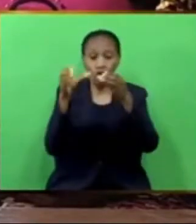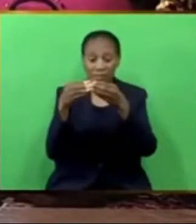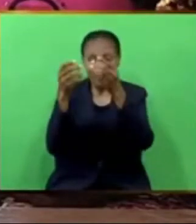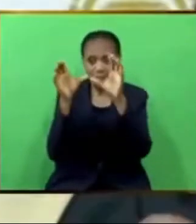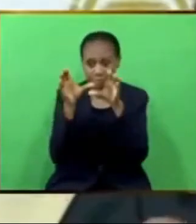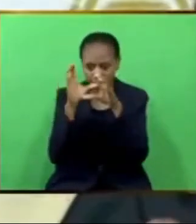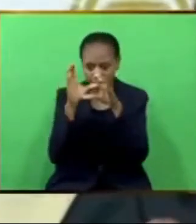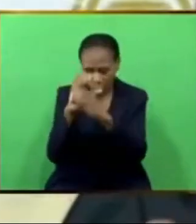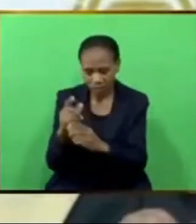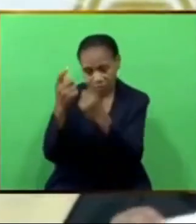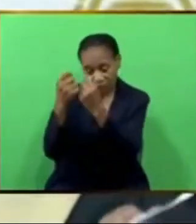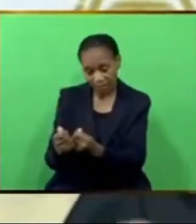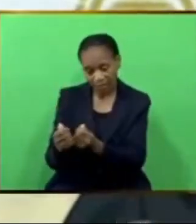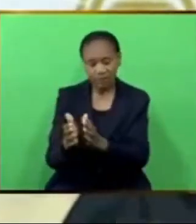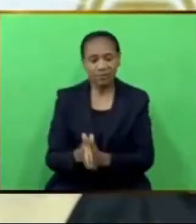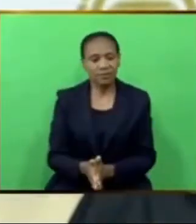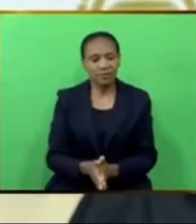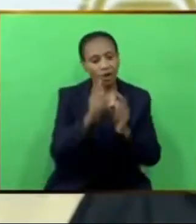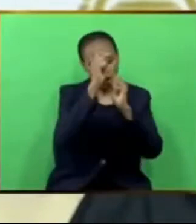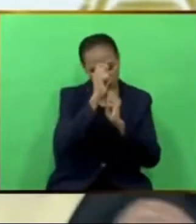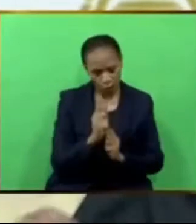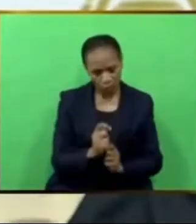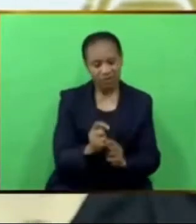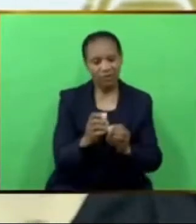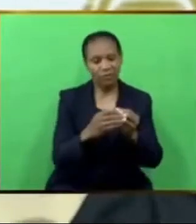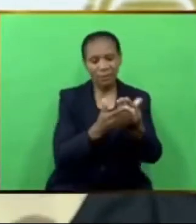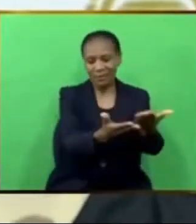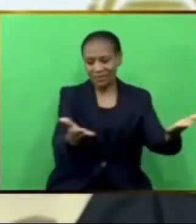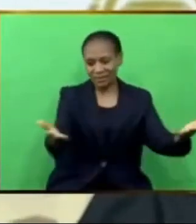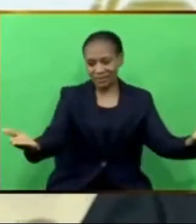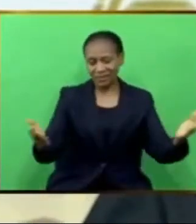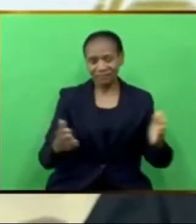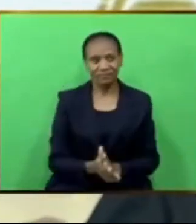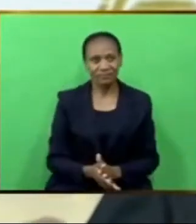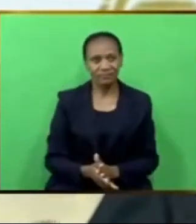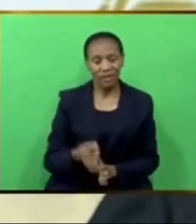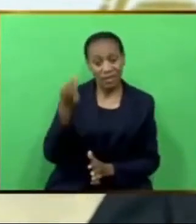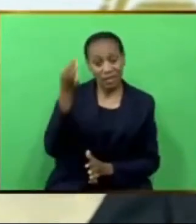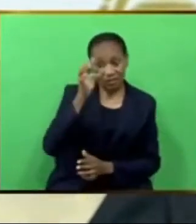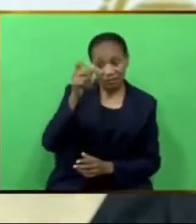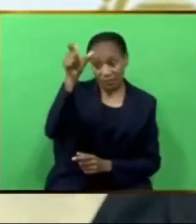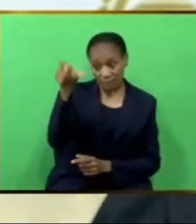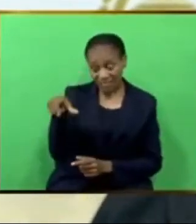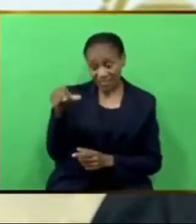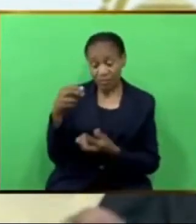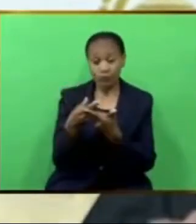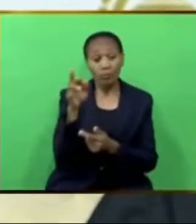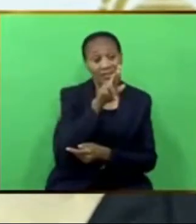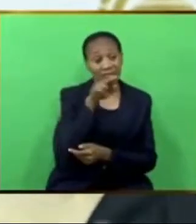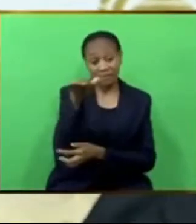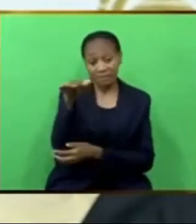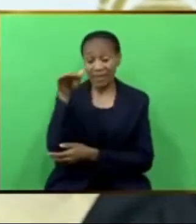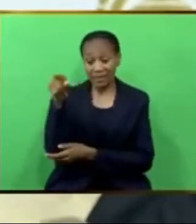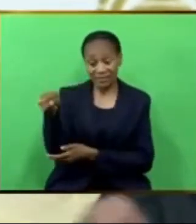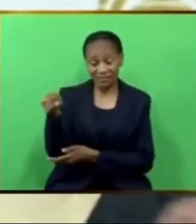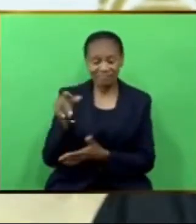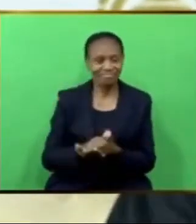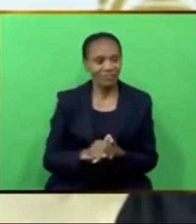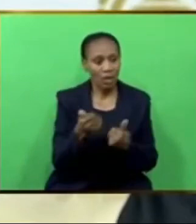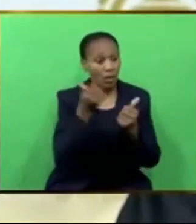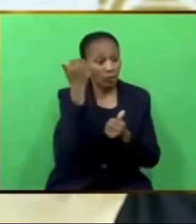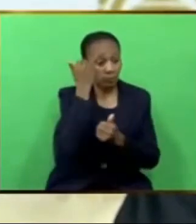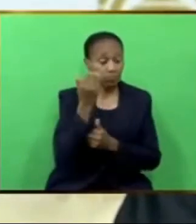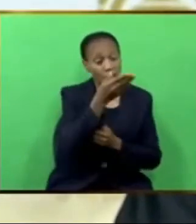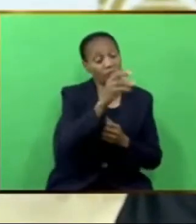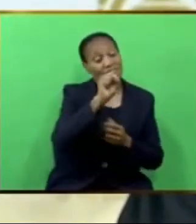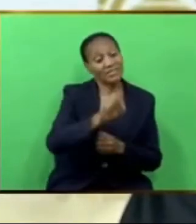Finance, honorable members, the Governor of the South African Reserve Bank, the Commissioner